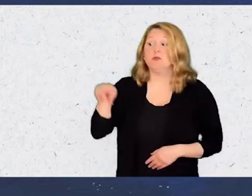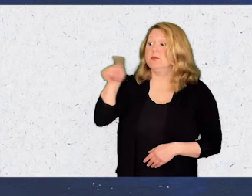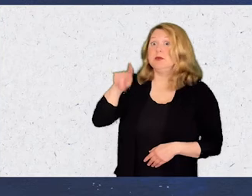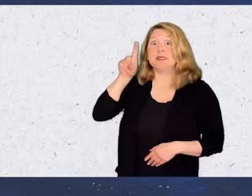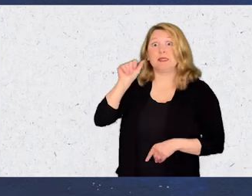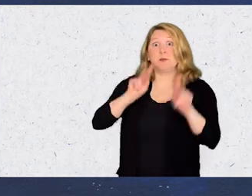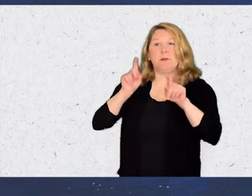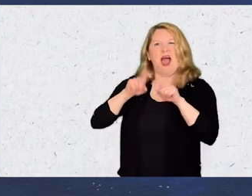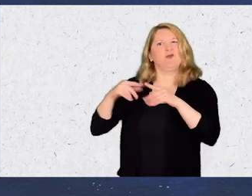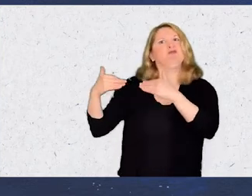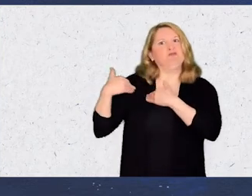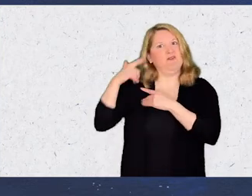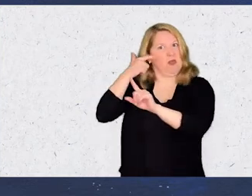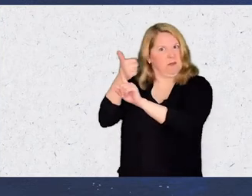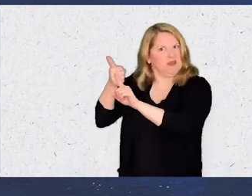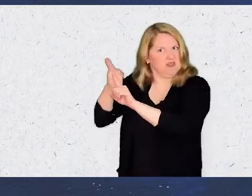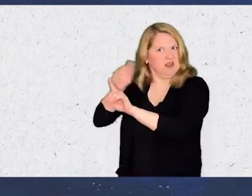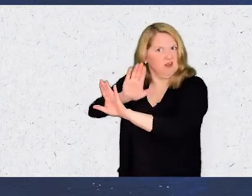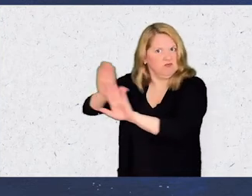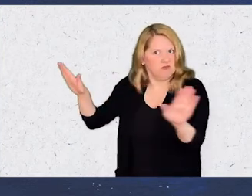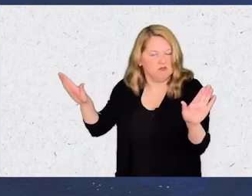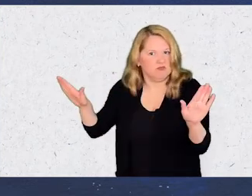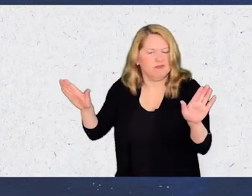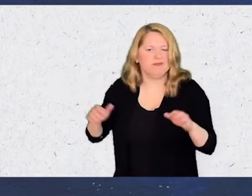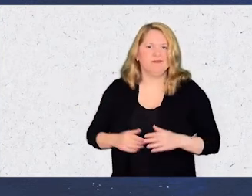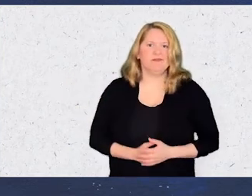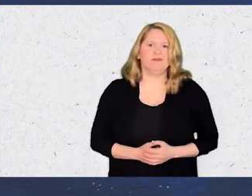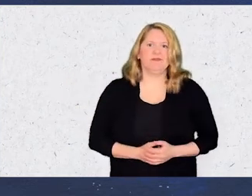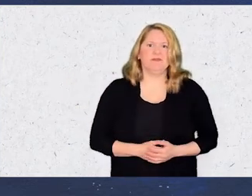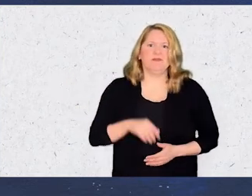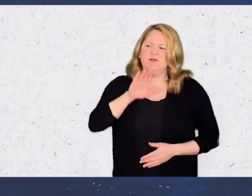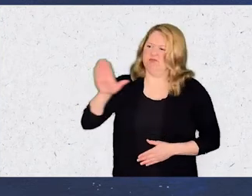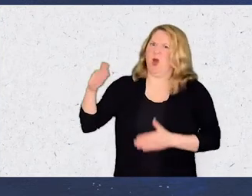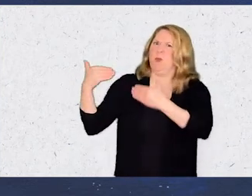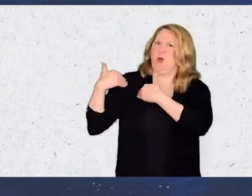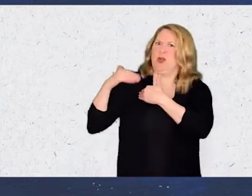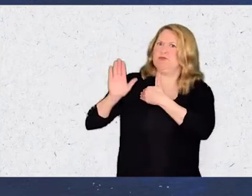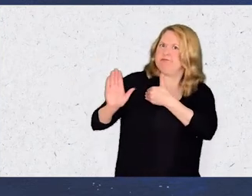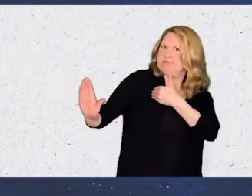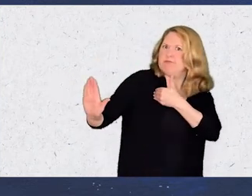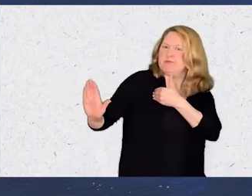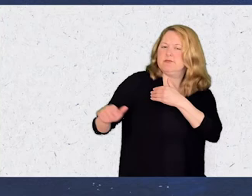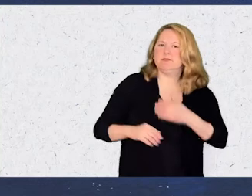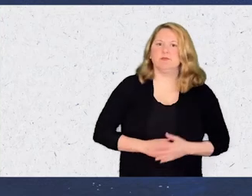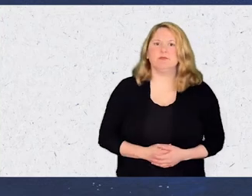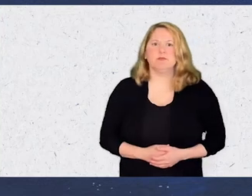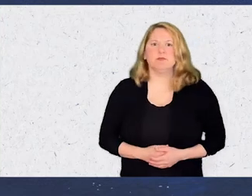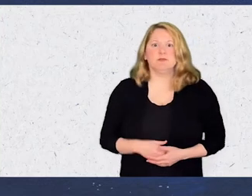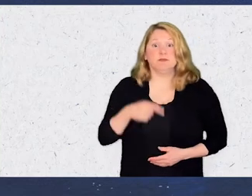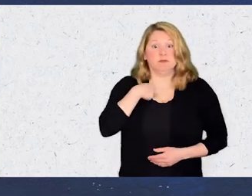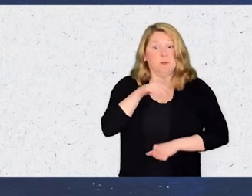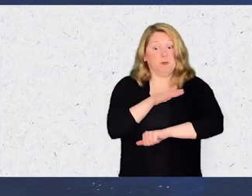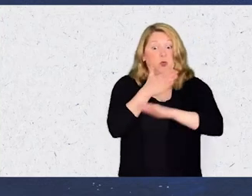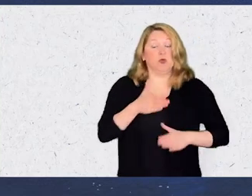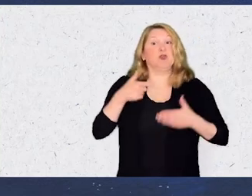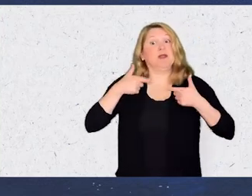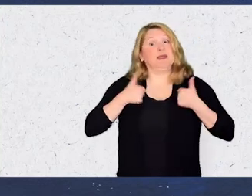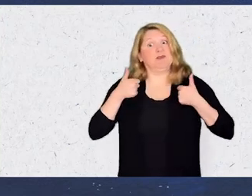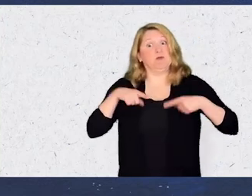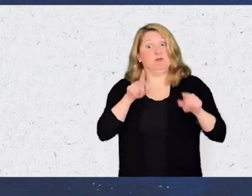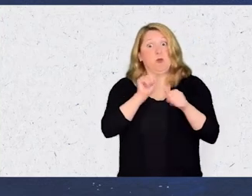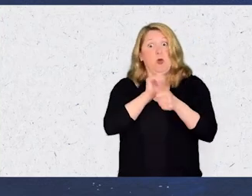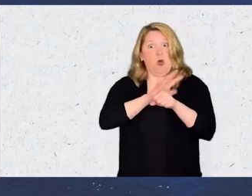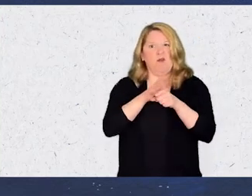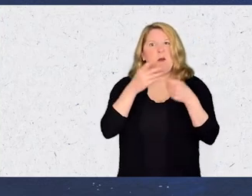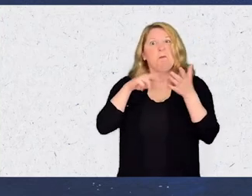Disabled people should have to make sacrifices to protect themselves This is their natural burden As a musician, living